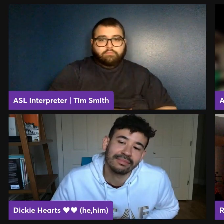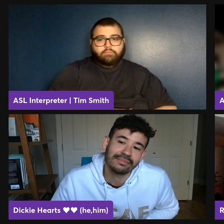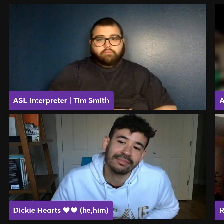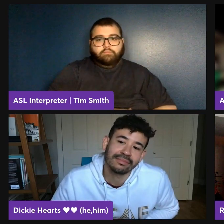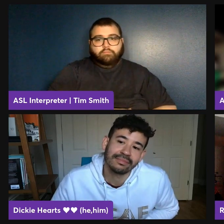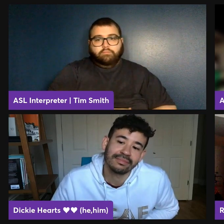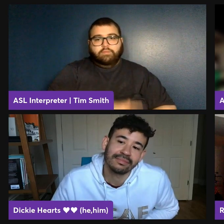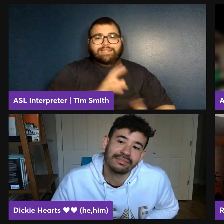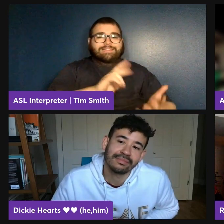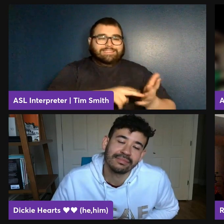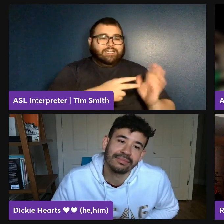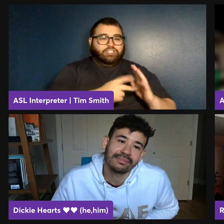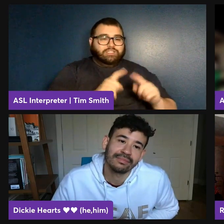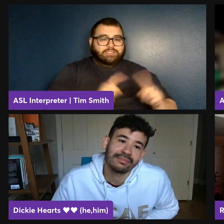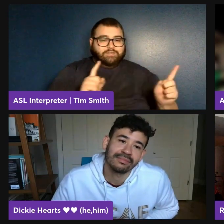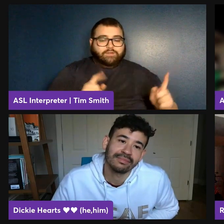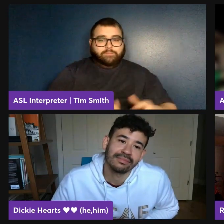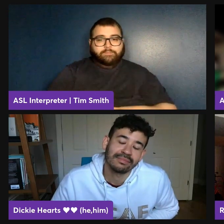could be so different.